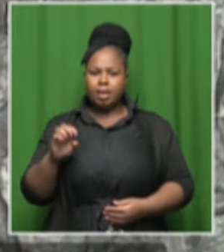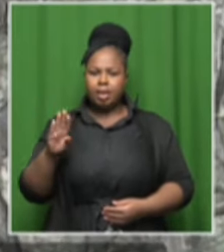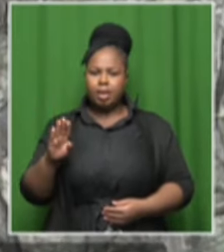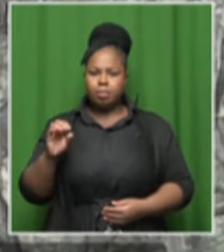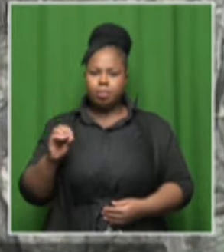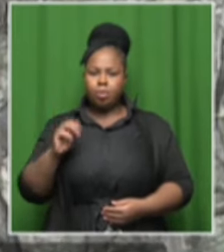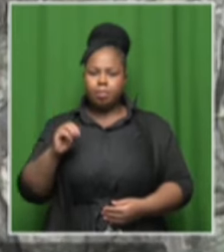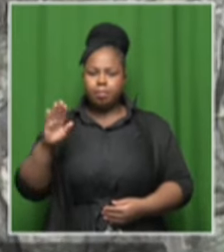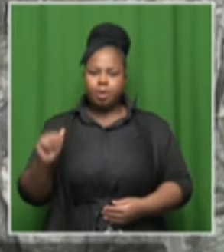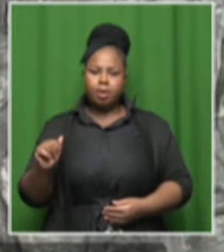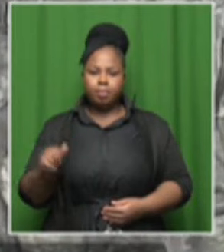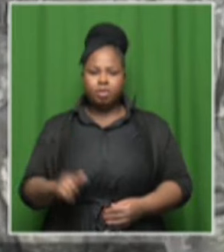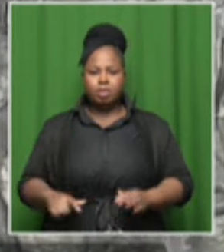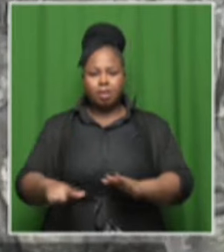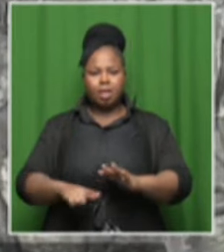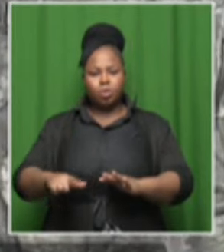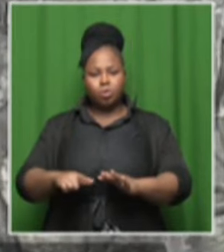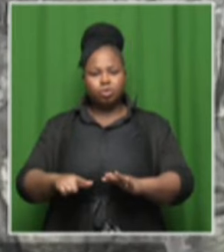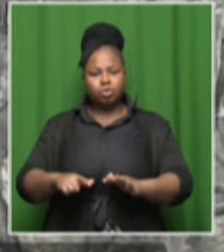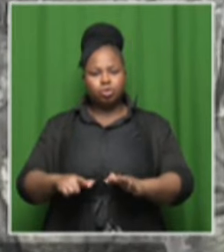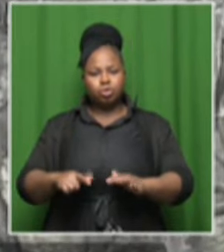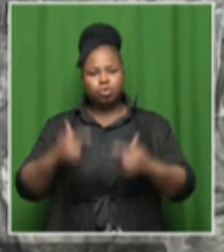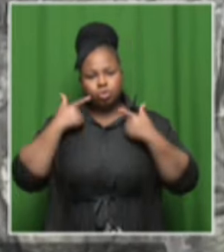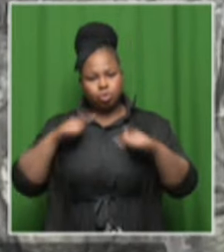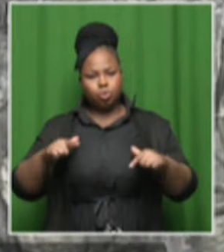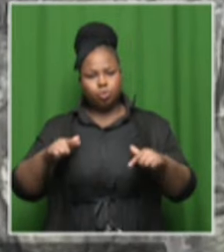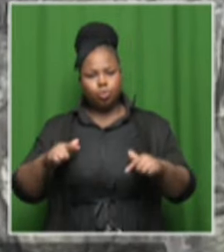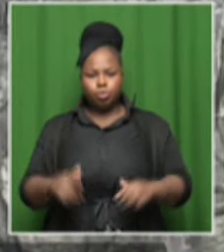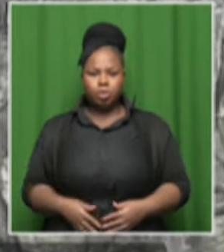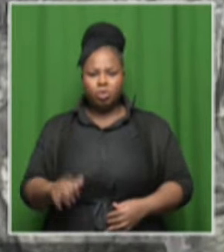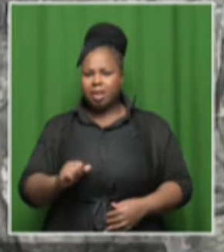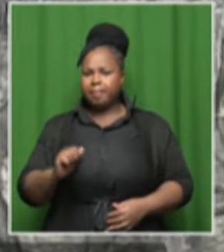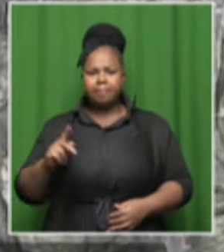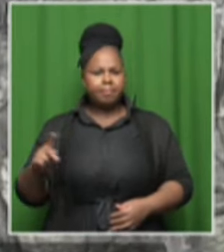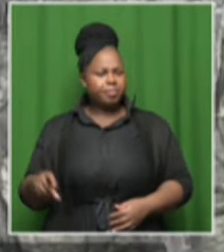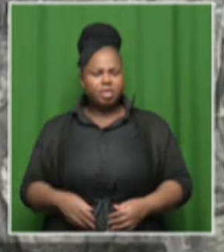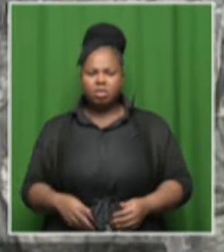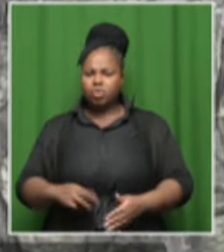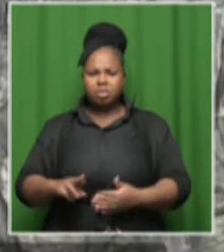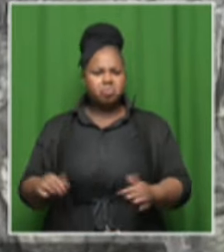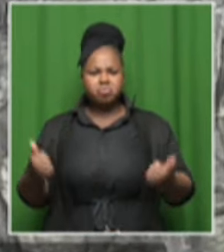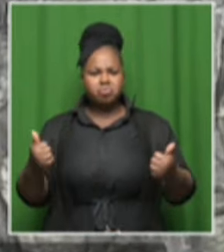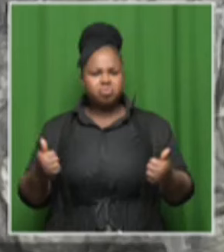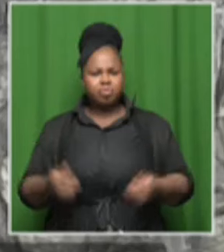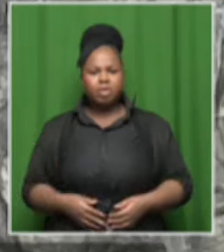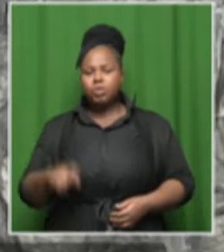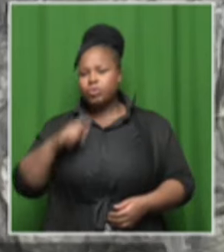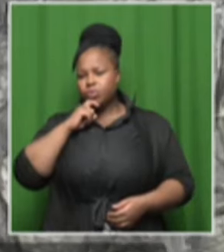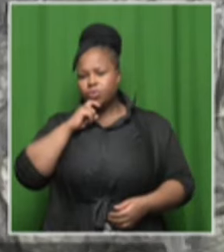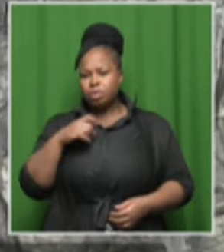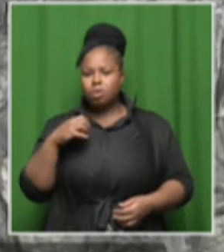doing language localization within the African context. And they're getting amazing results building their own AI